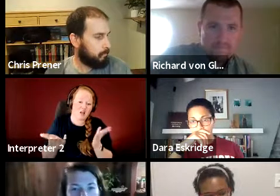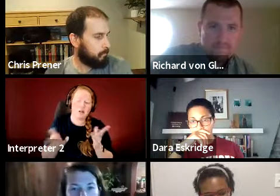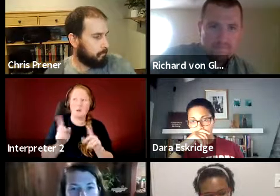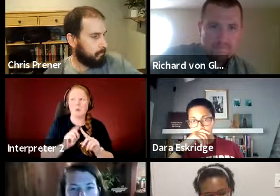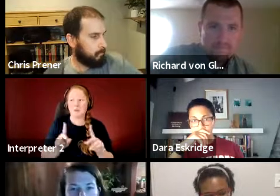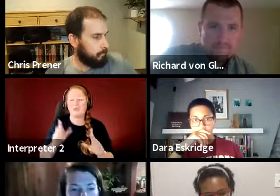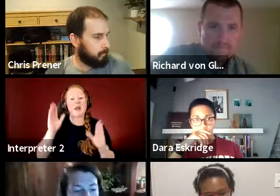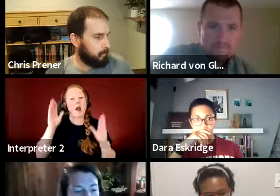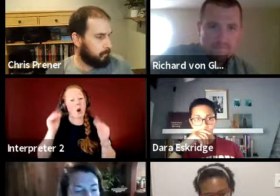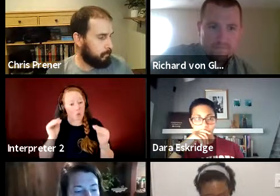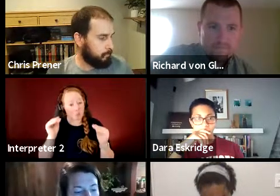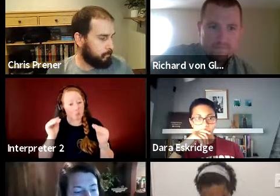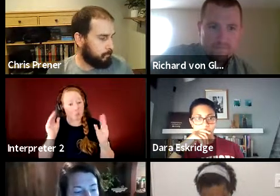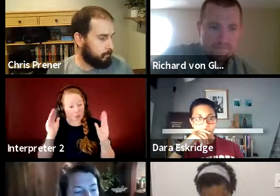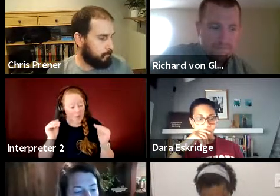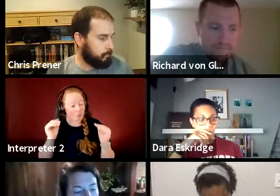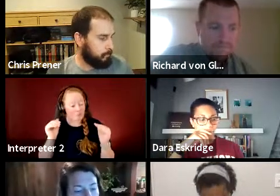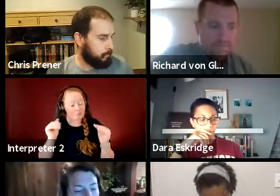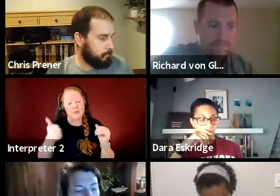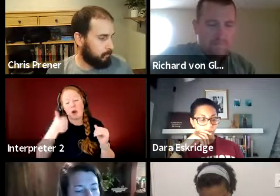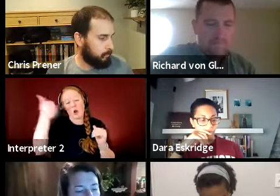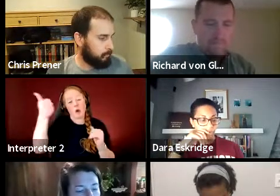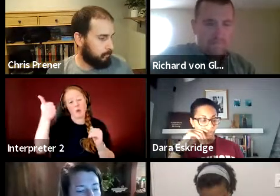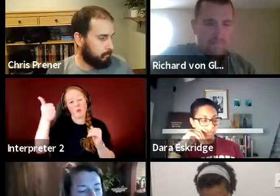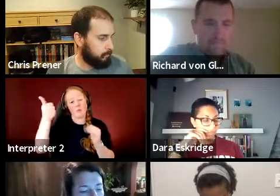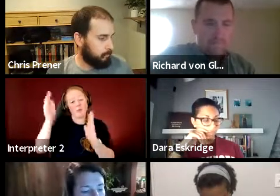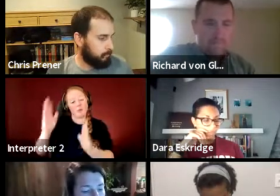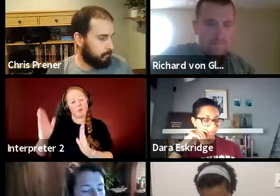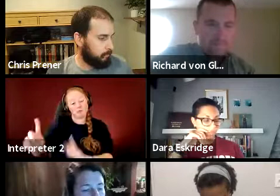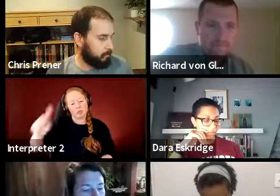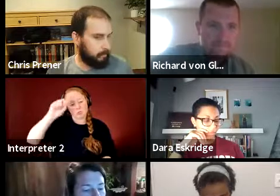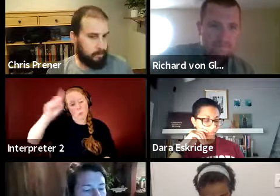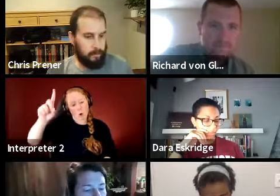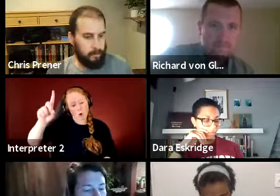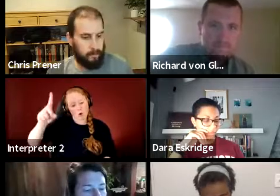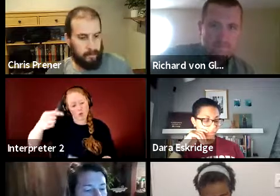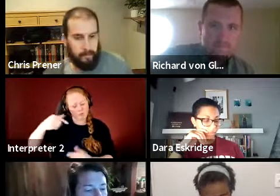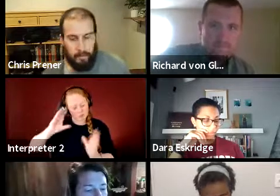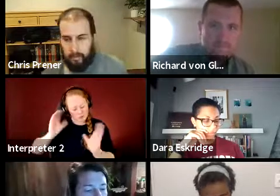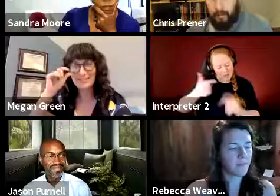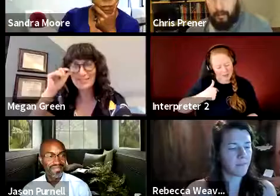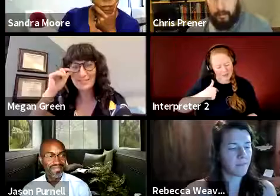than me figures it all out and the money is spent wisely.